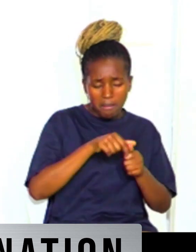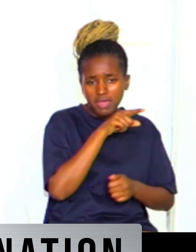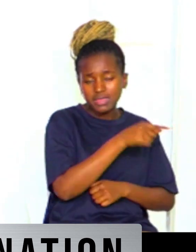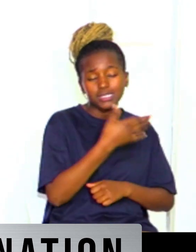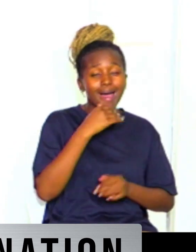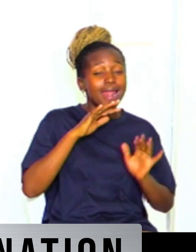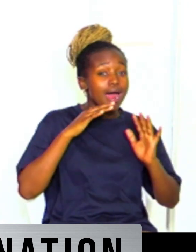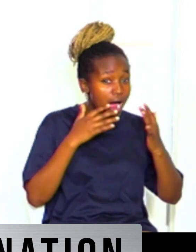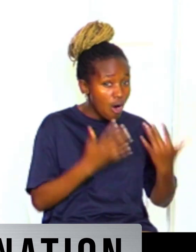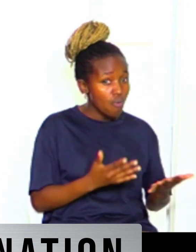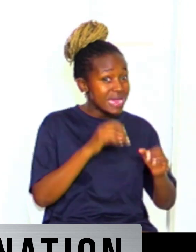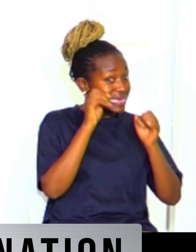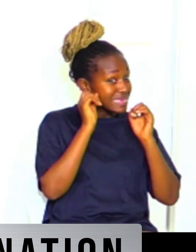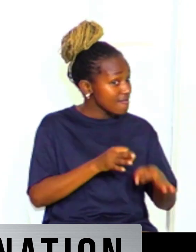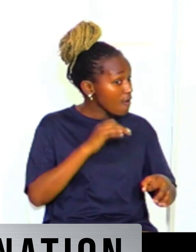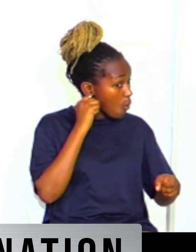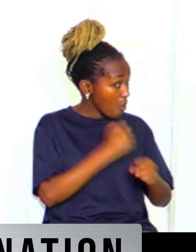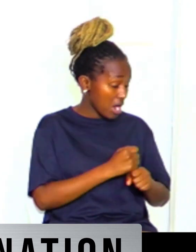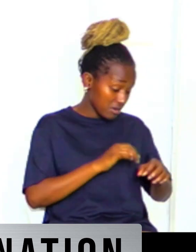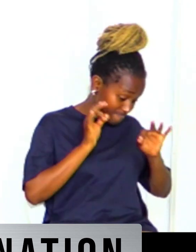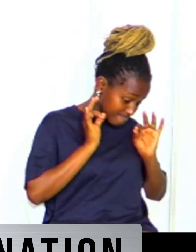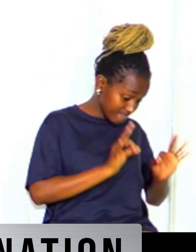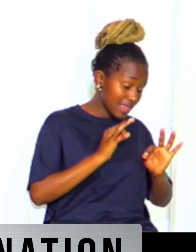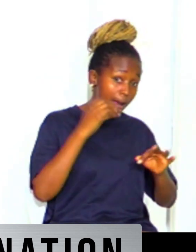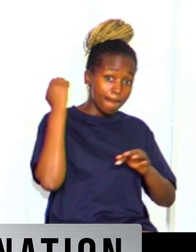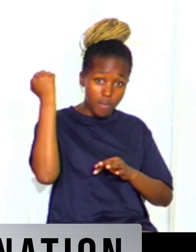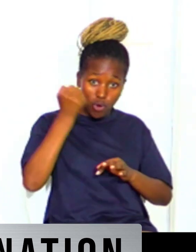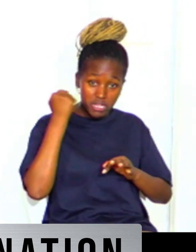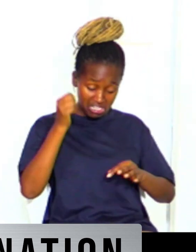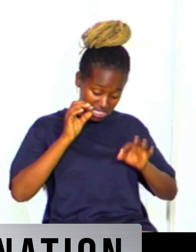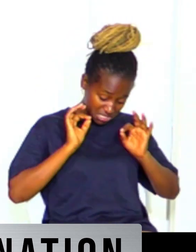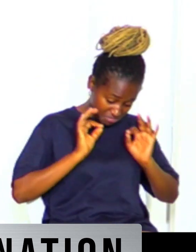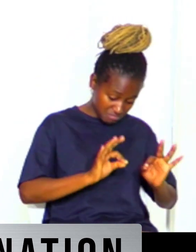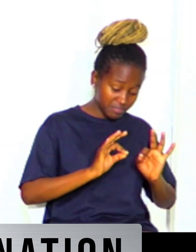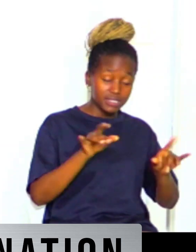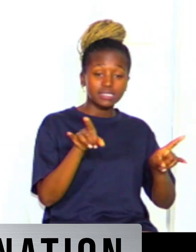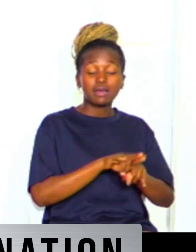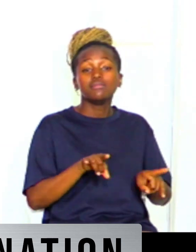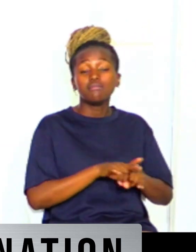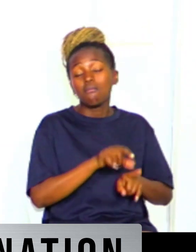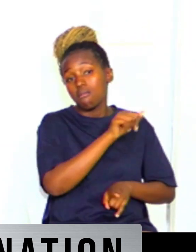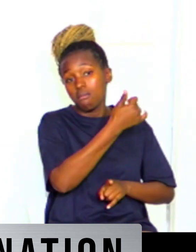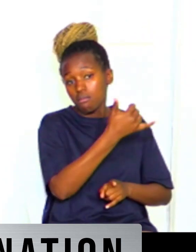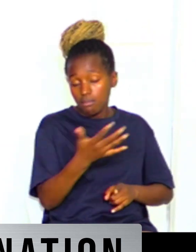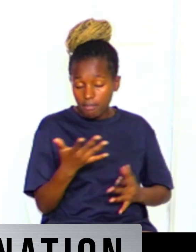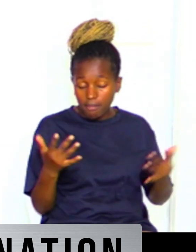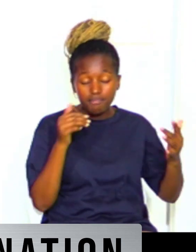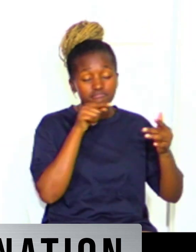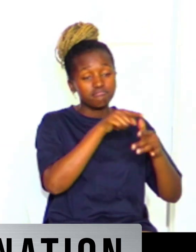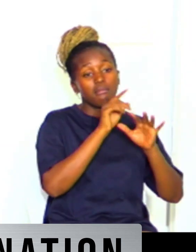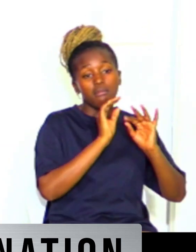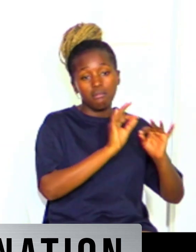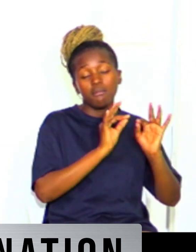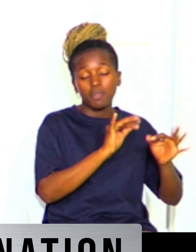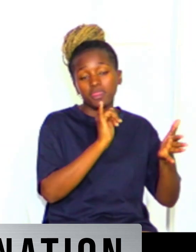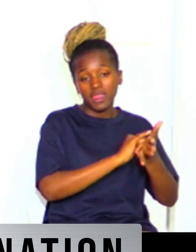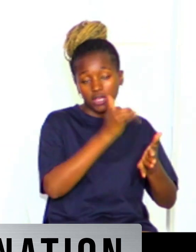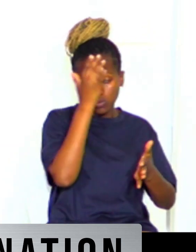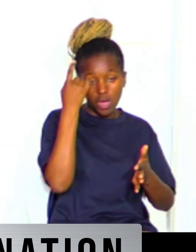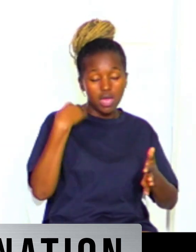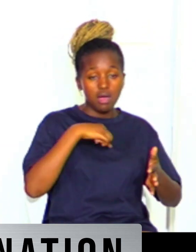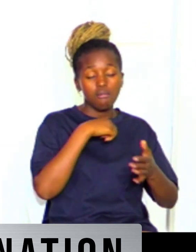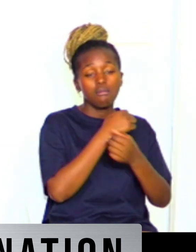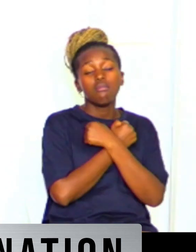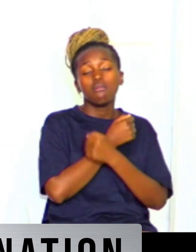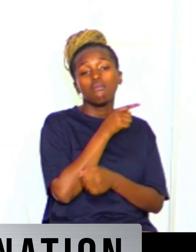Salasya ikikuja time ya job anapiga, ikikuja time ya politics anapiga. That's what I love about this guy Peter Salasya. Anafanya